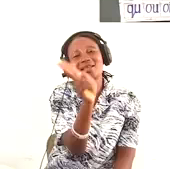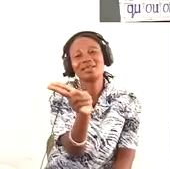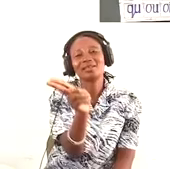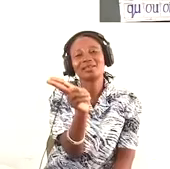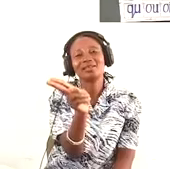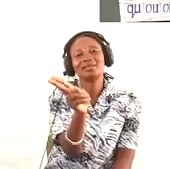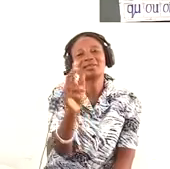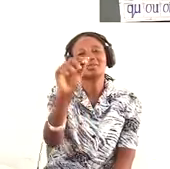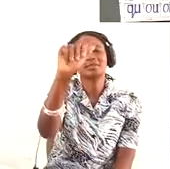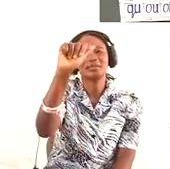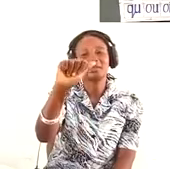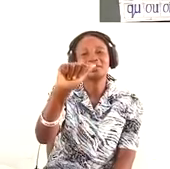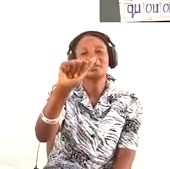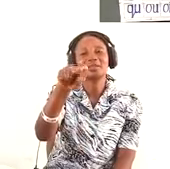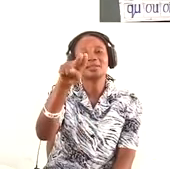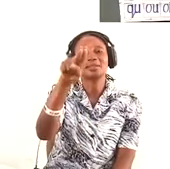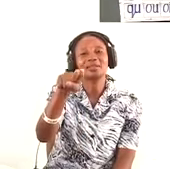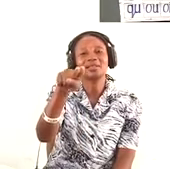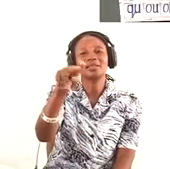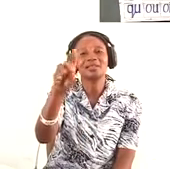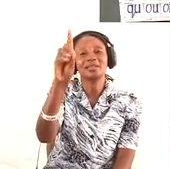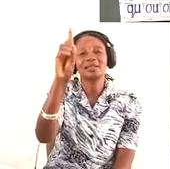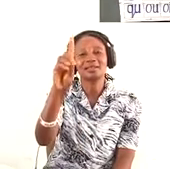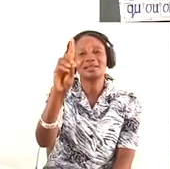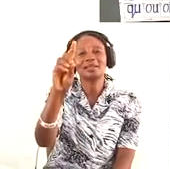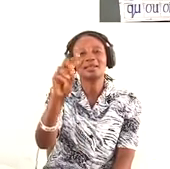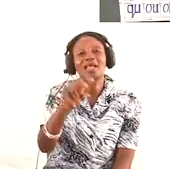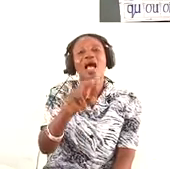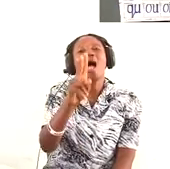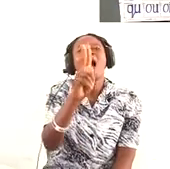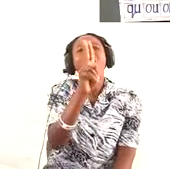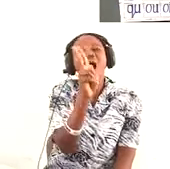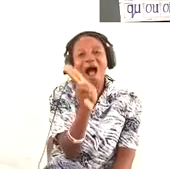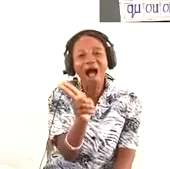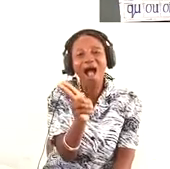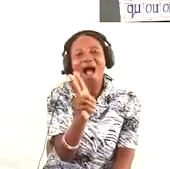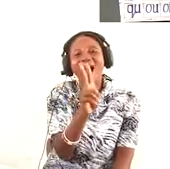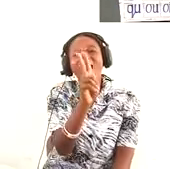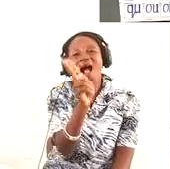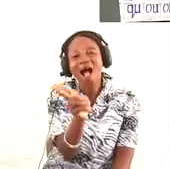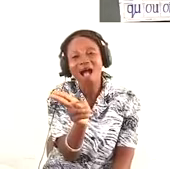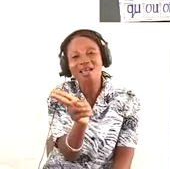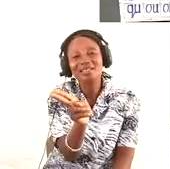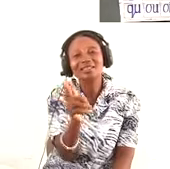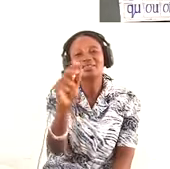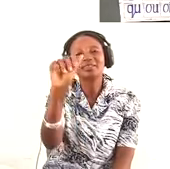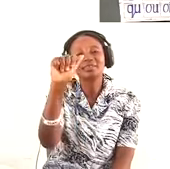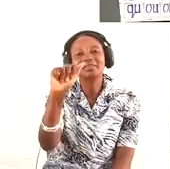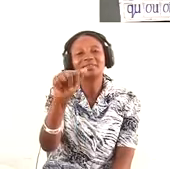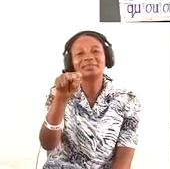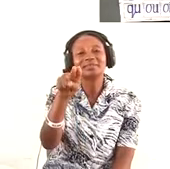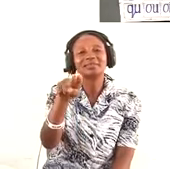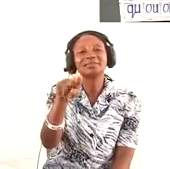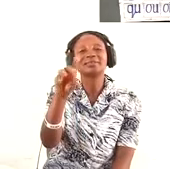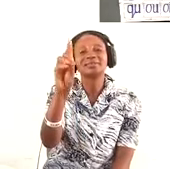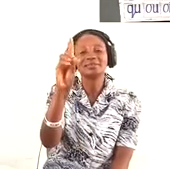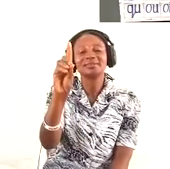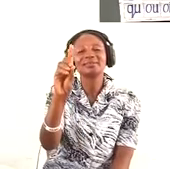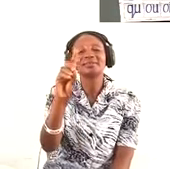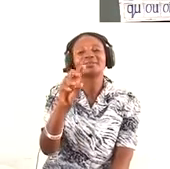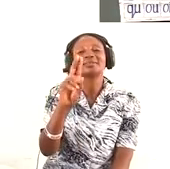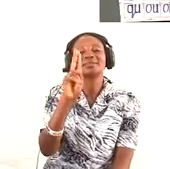Hand. Hand. There it goes. As in hand. We